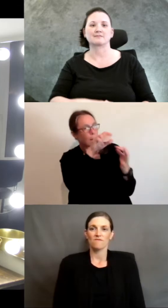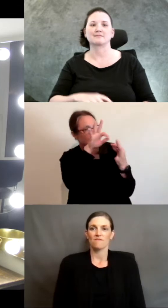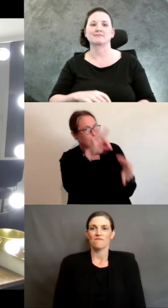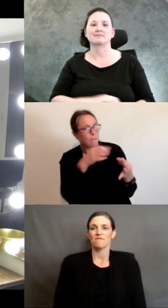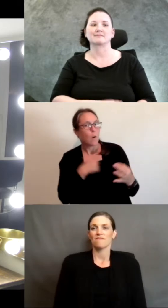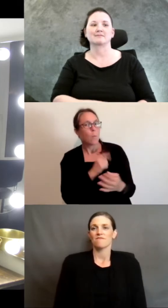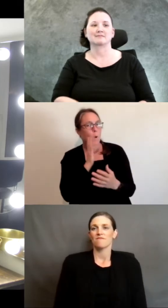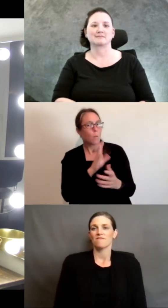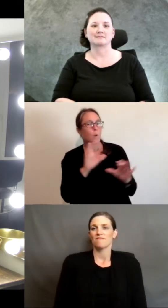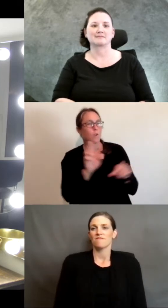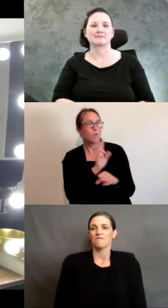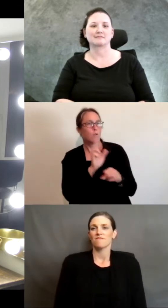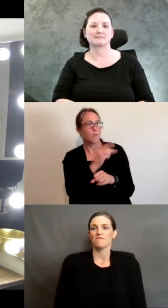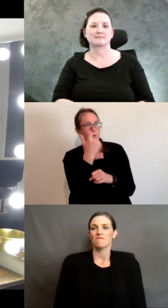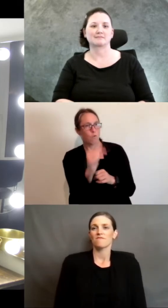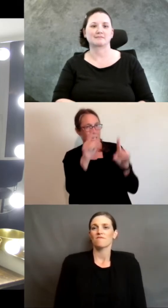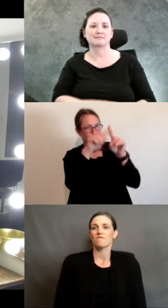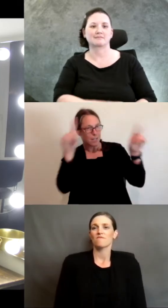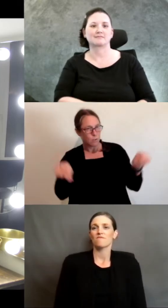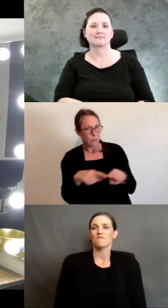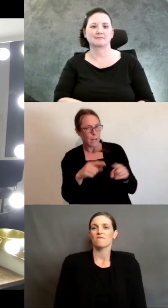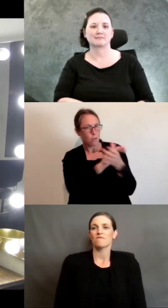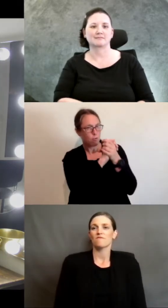congratulating Vicky and Johnny.